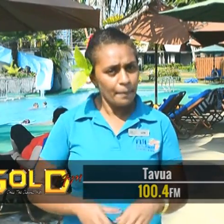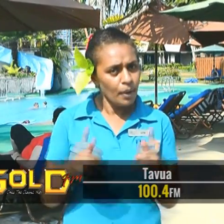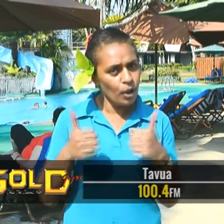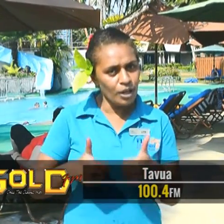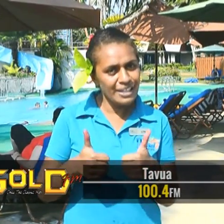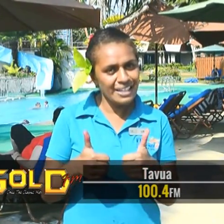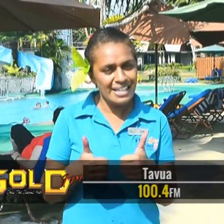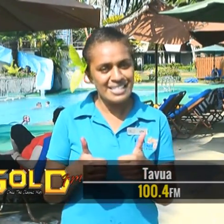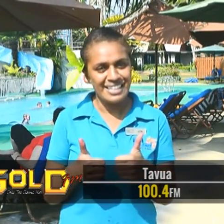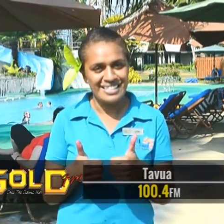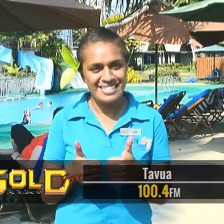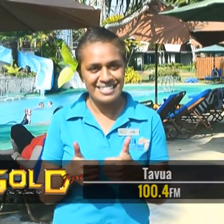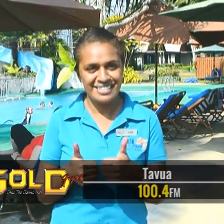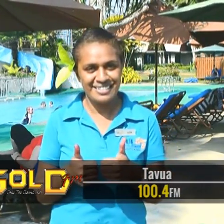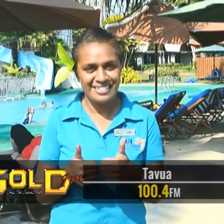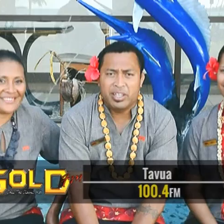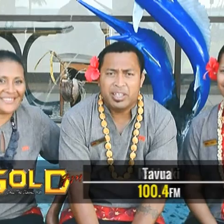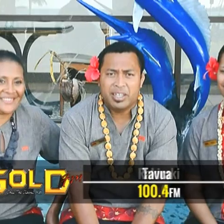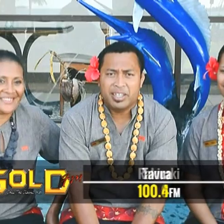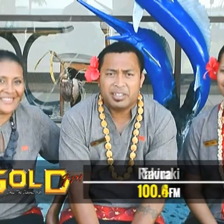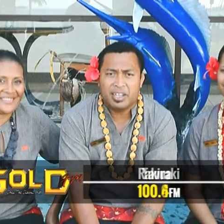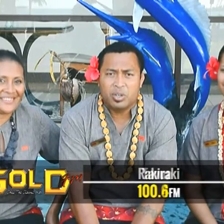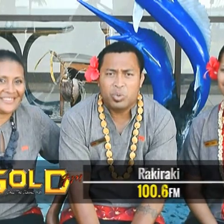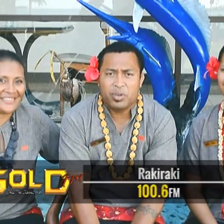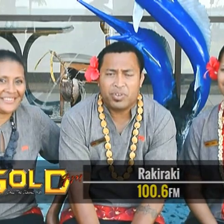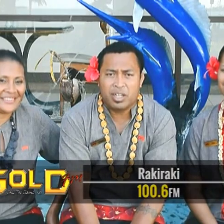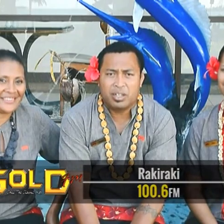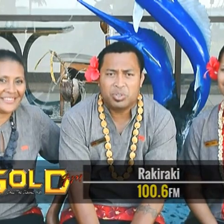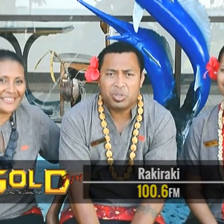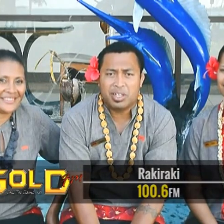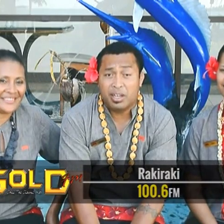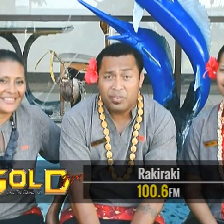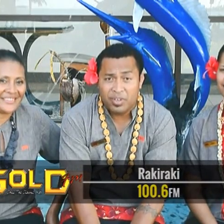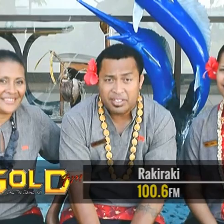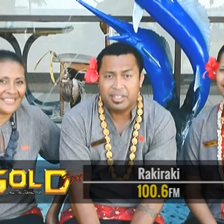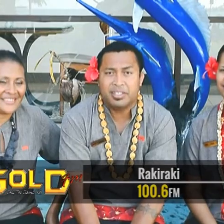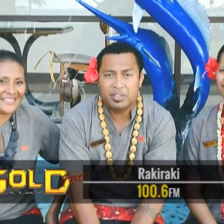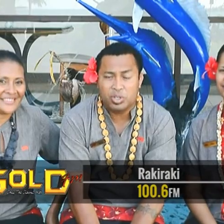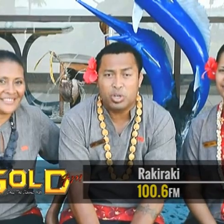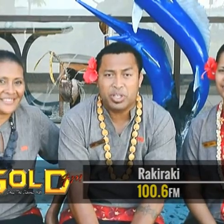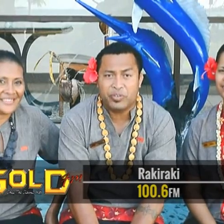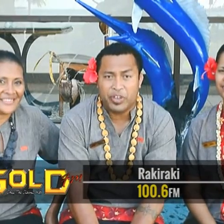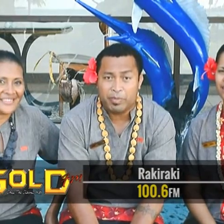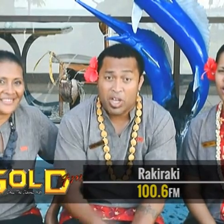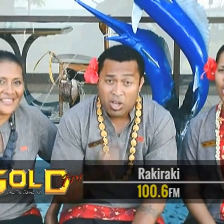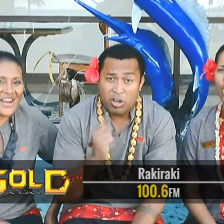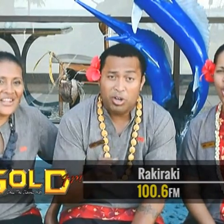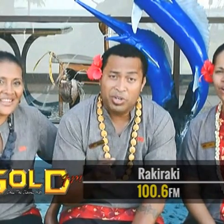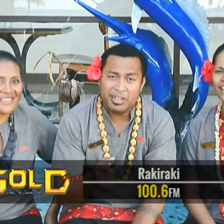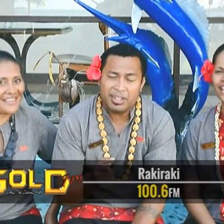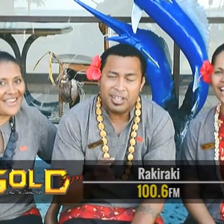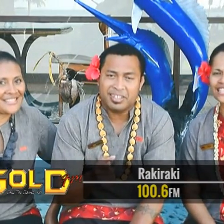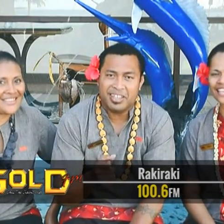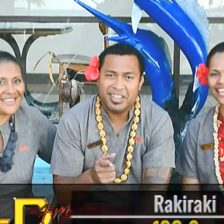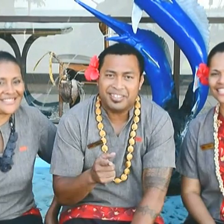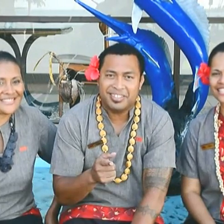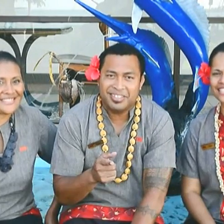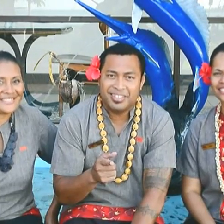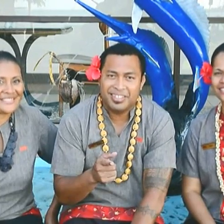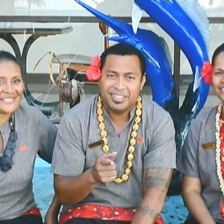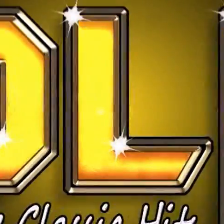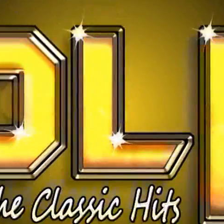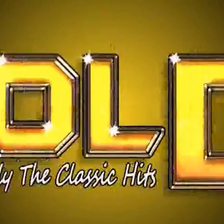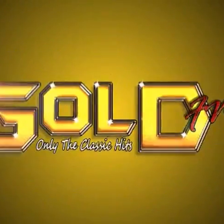Gold FM, only the classic hits. We here at Tano Waterfront Lautoka love listening to Gold FM. Only the classic